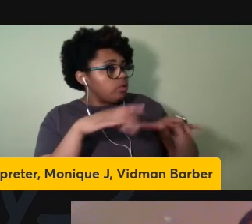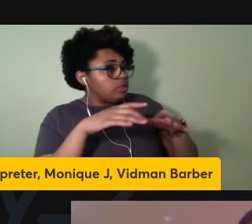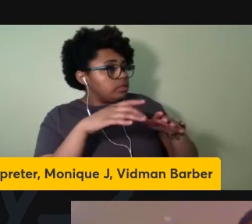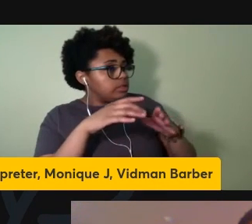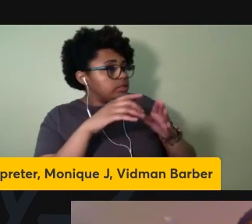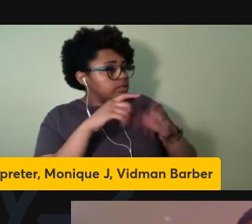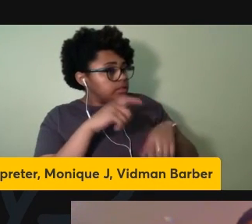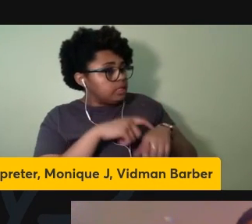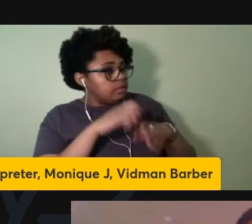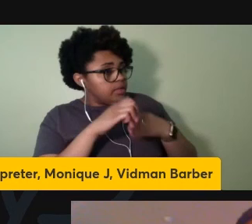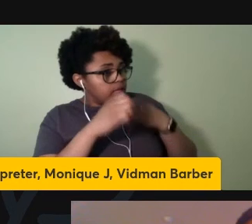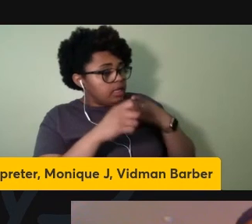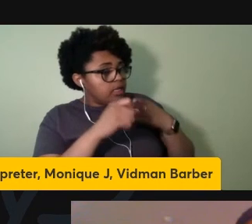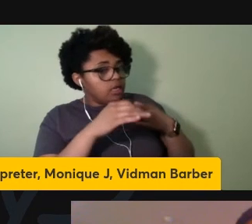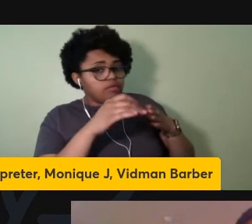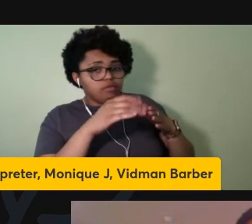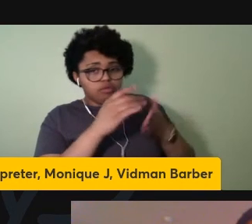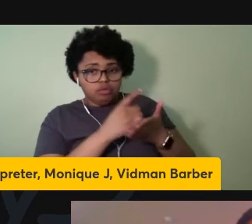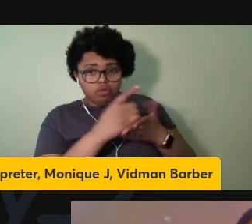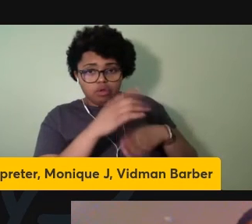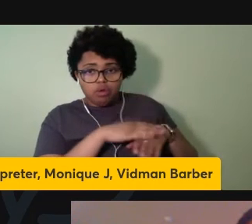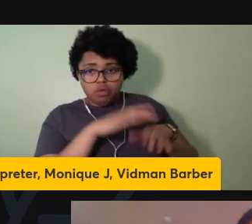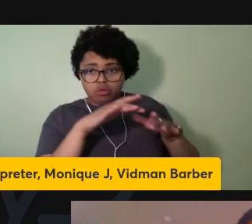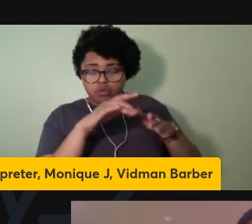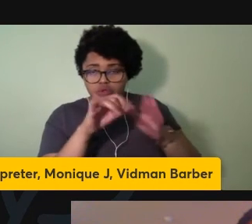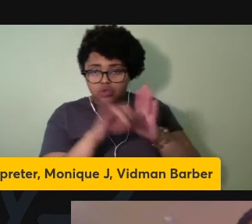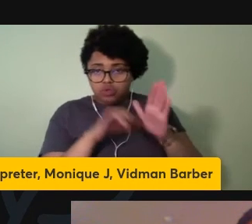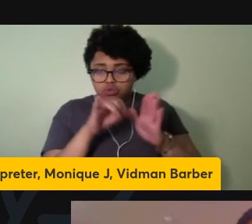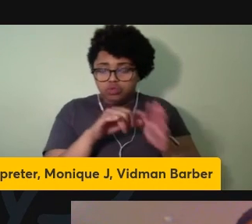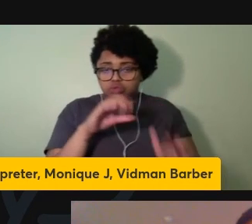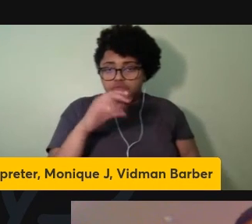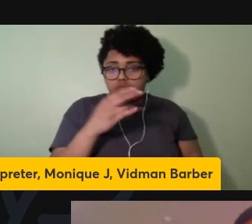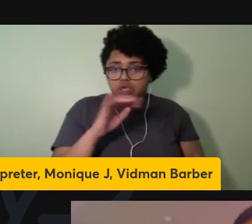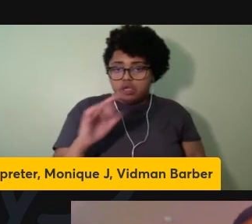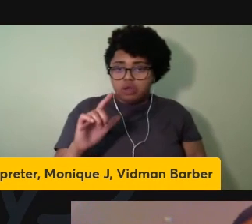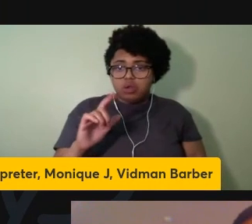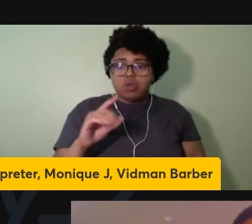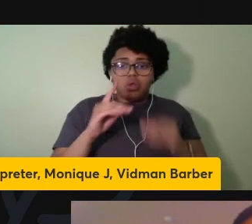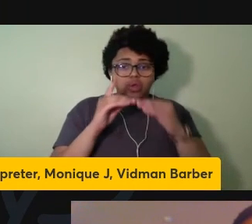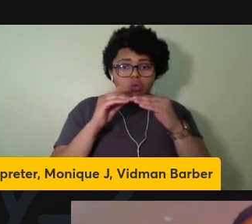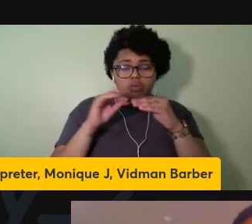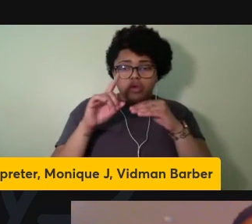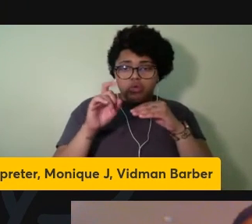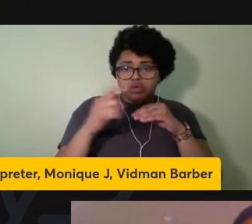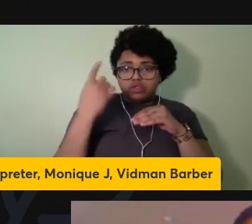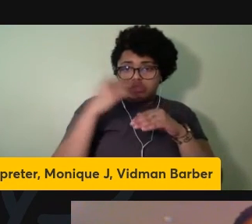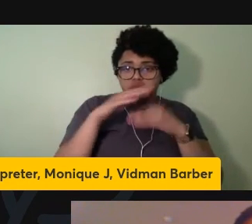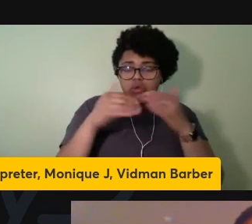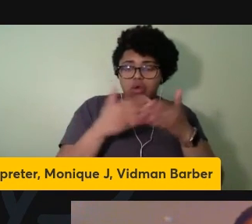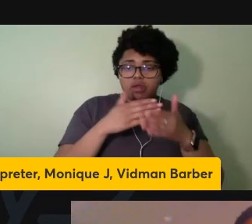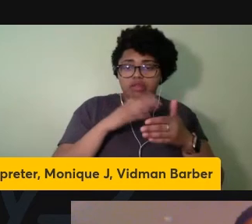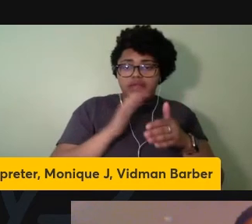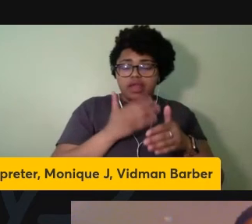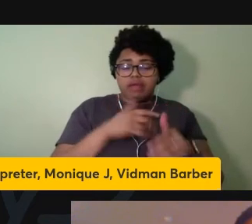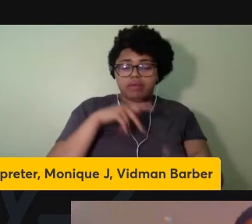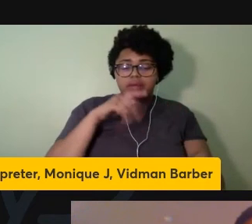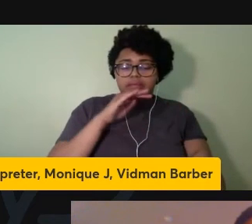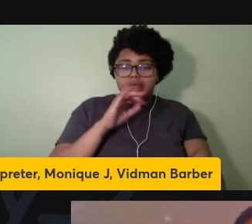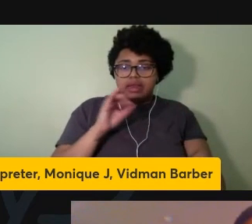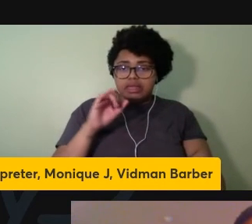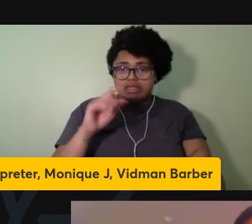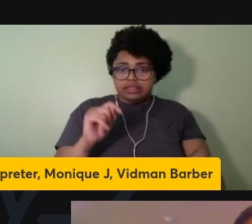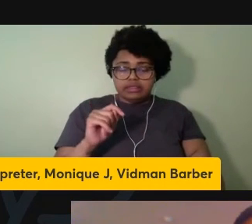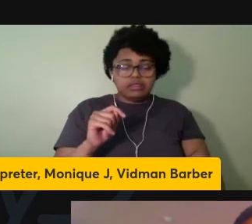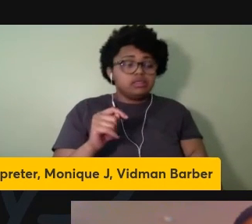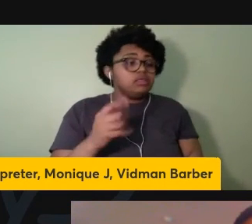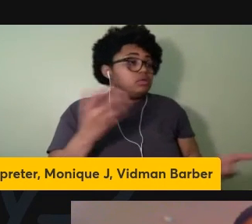channel. Yes. So just one more question for all of our panelists. So let's say you